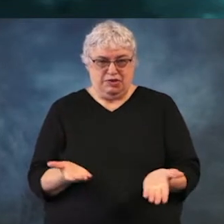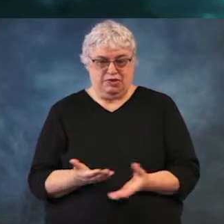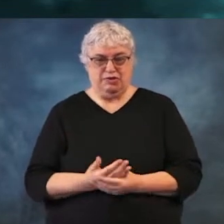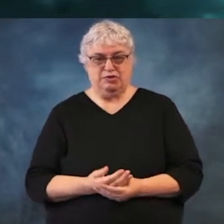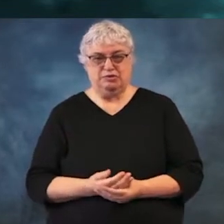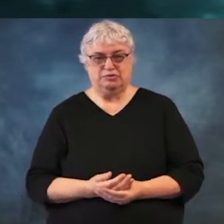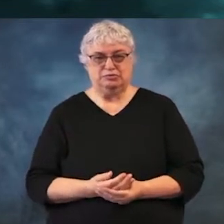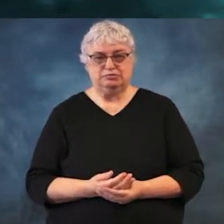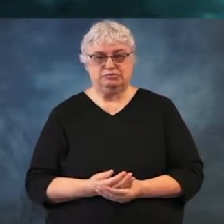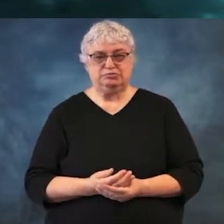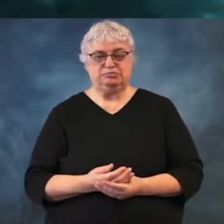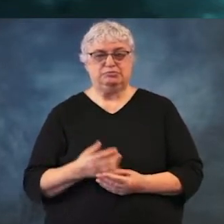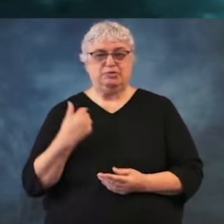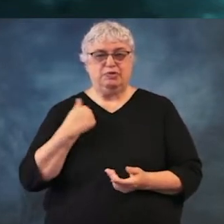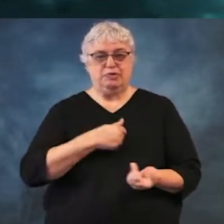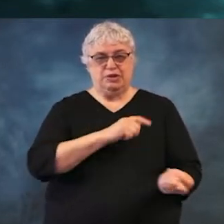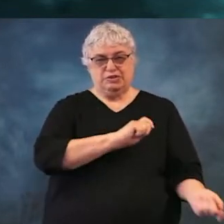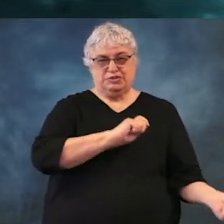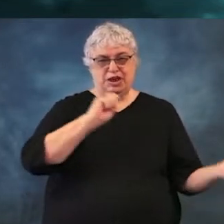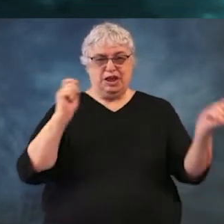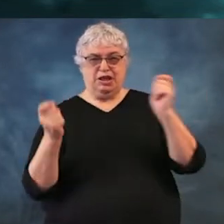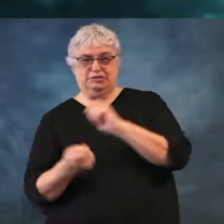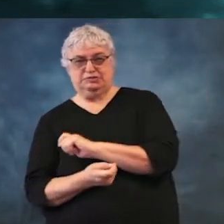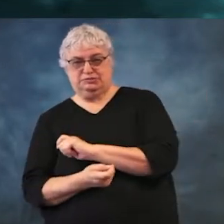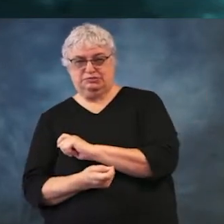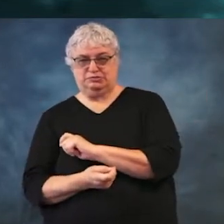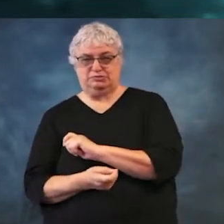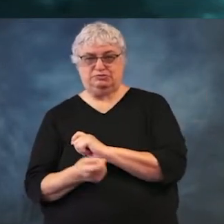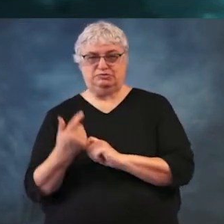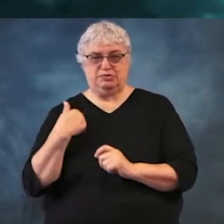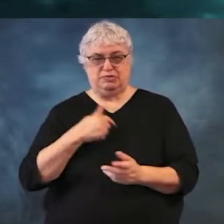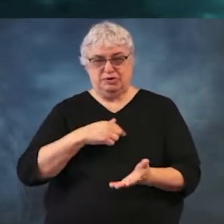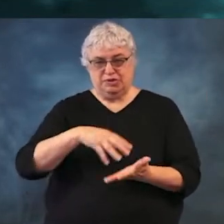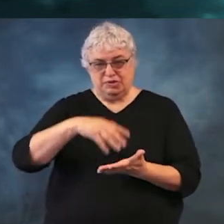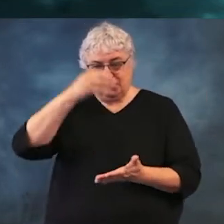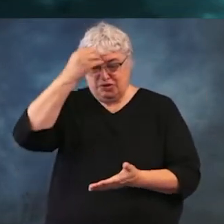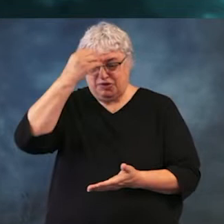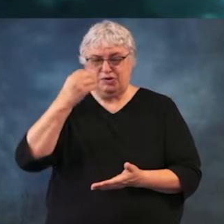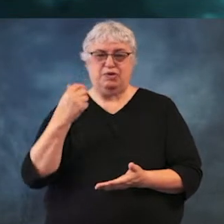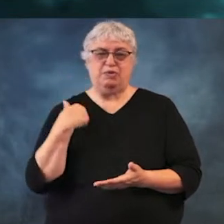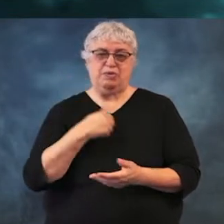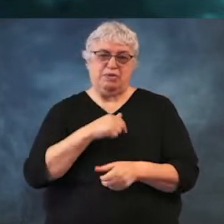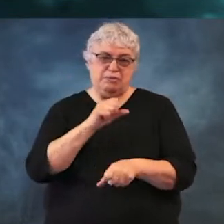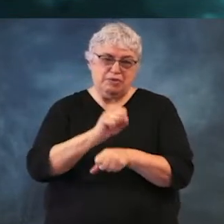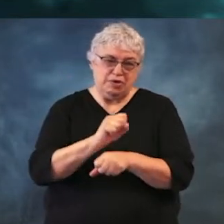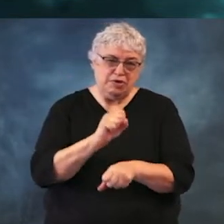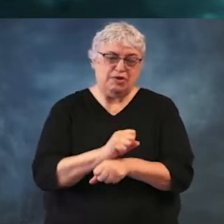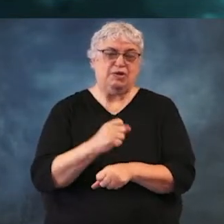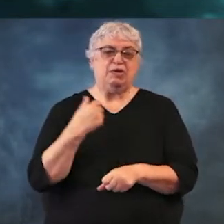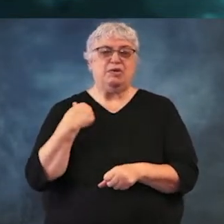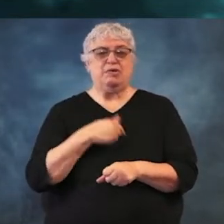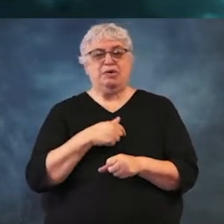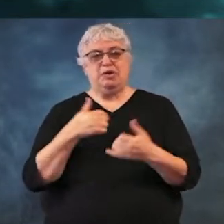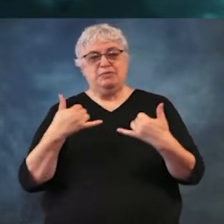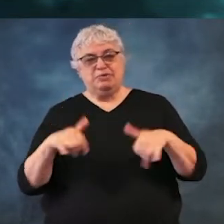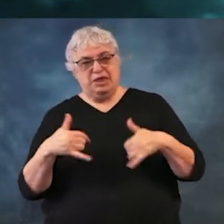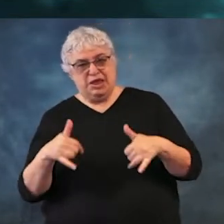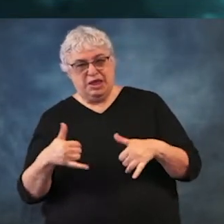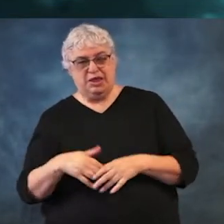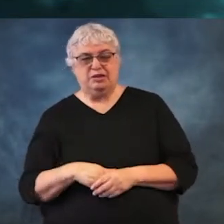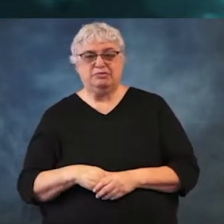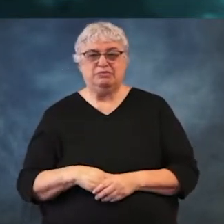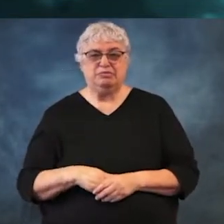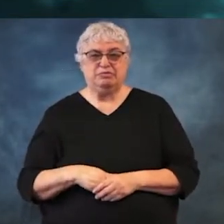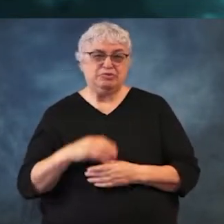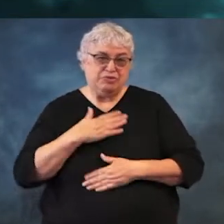and has drastically changed the way that we learn and the way that we work and the way that we play. And